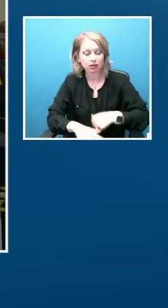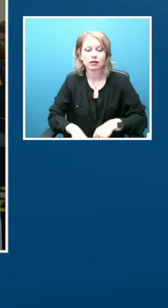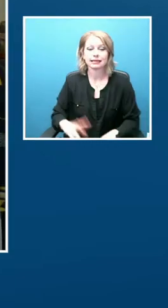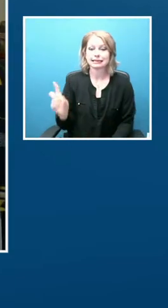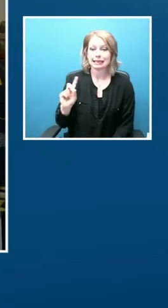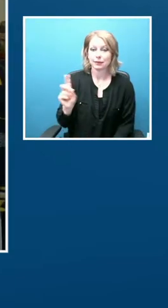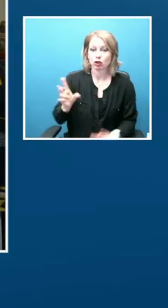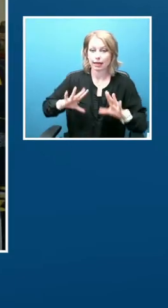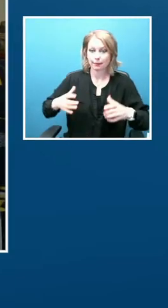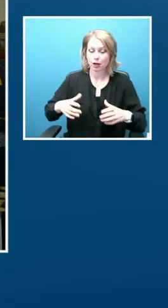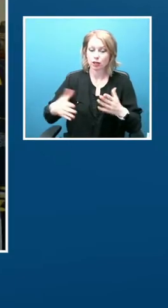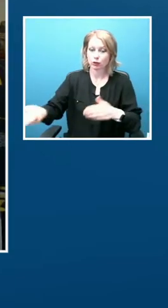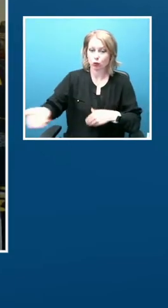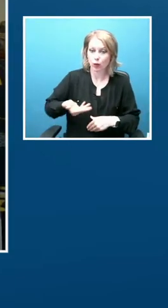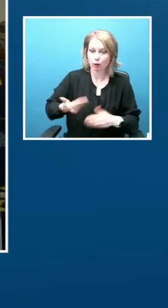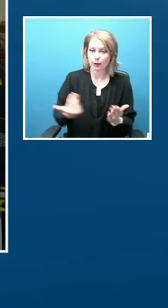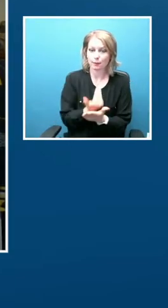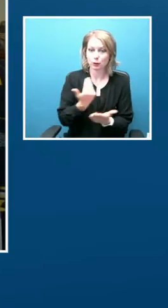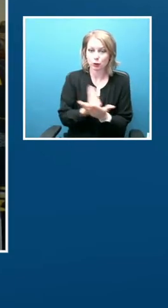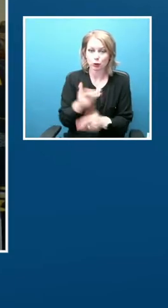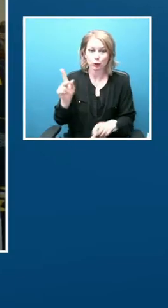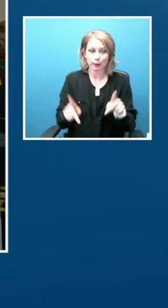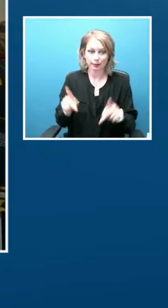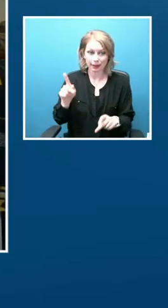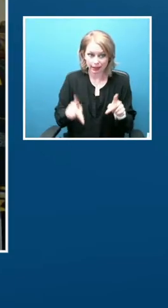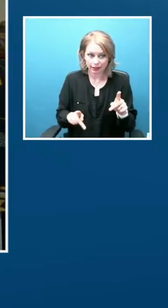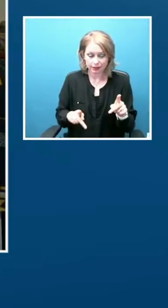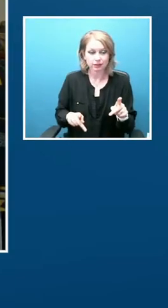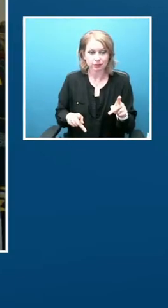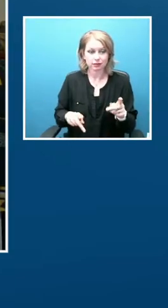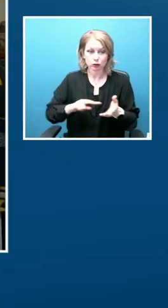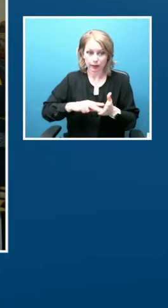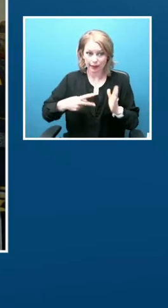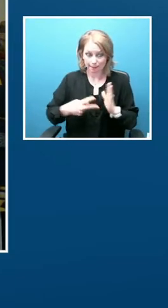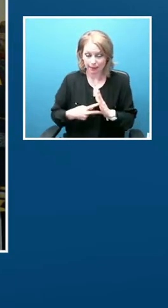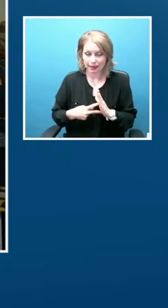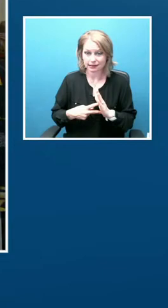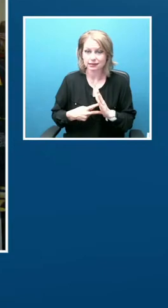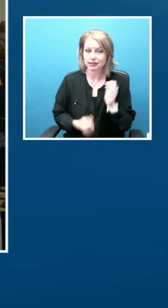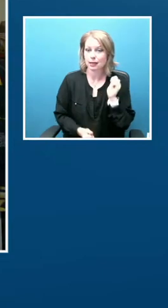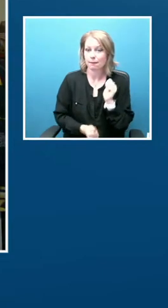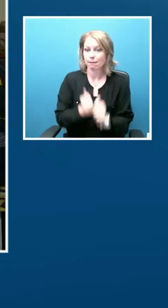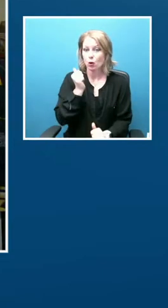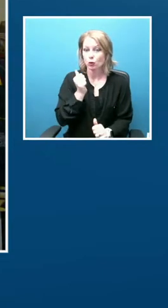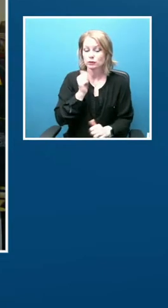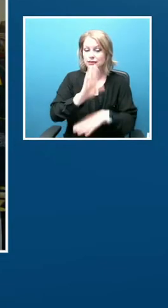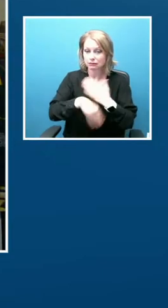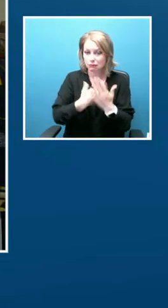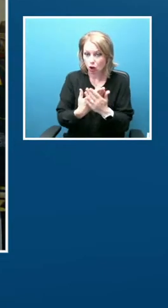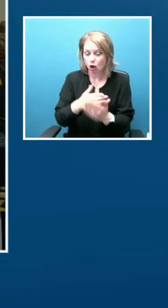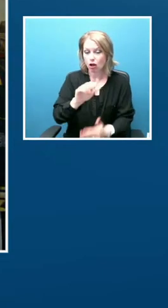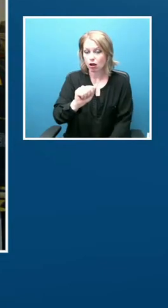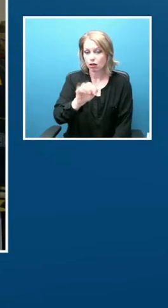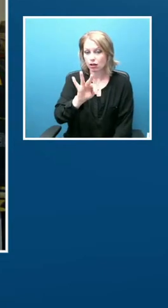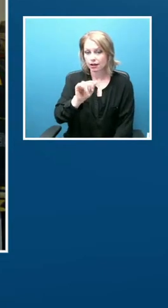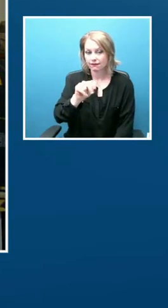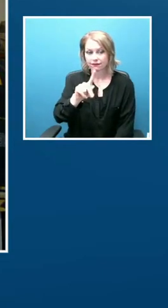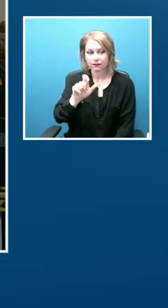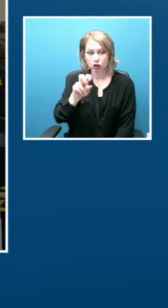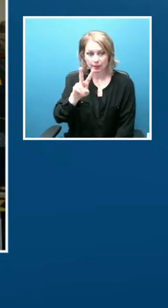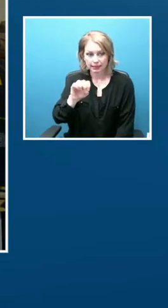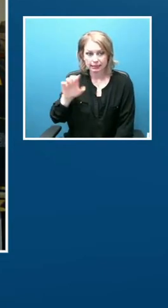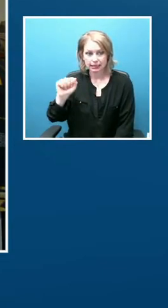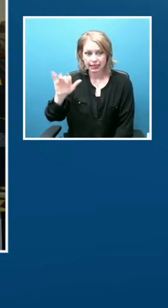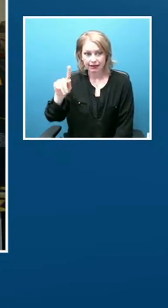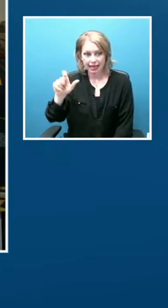new voices into the process. By and large, nearly all of the affirmative action goals for our national